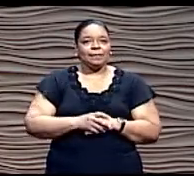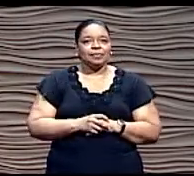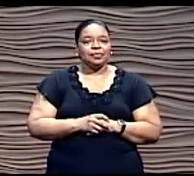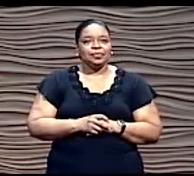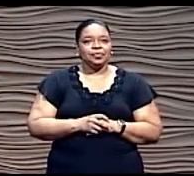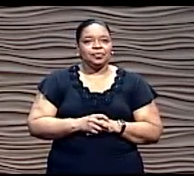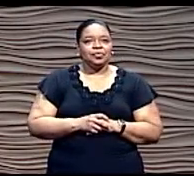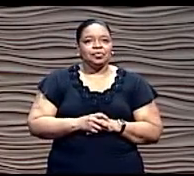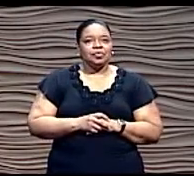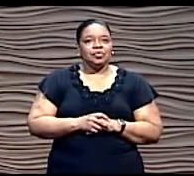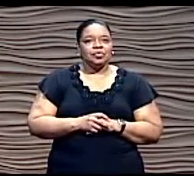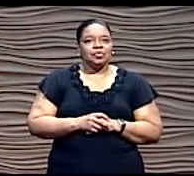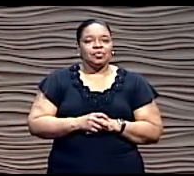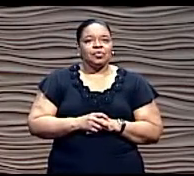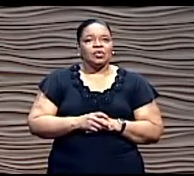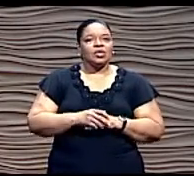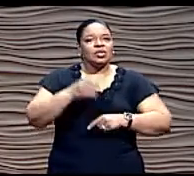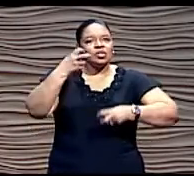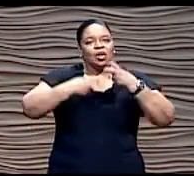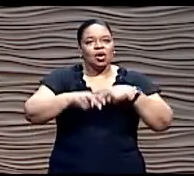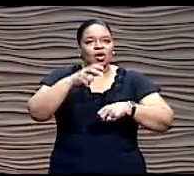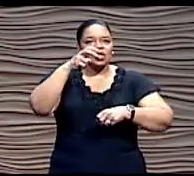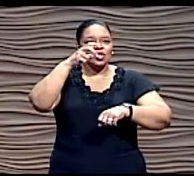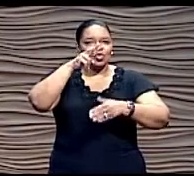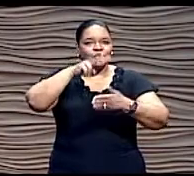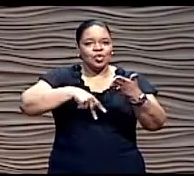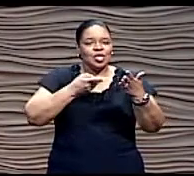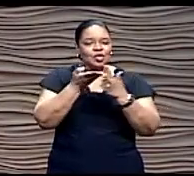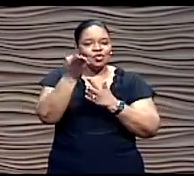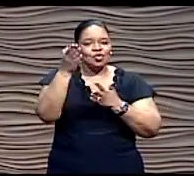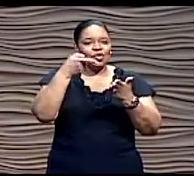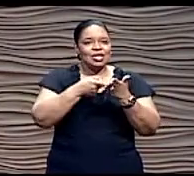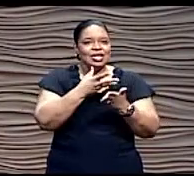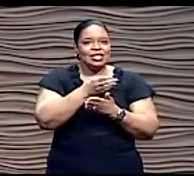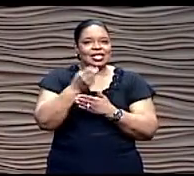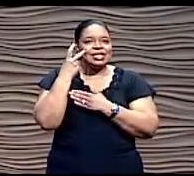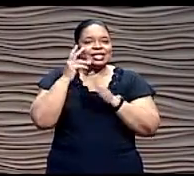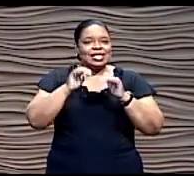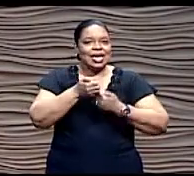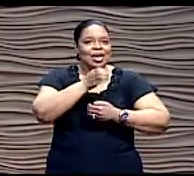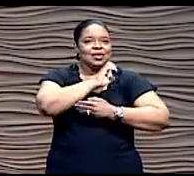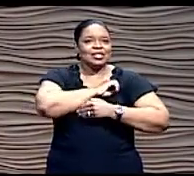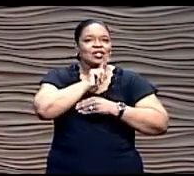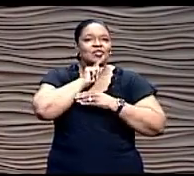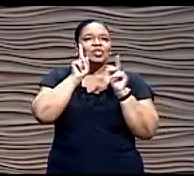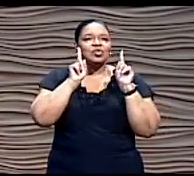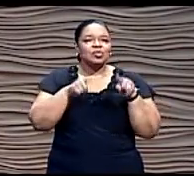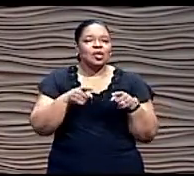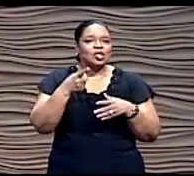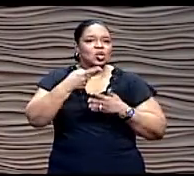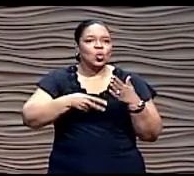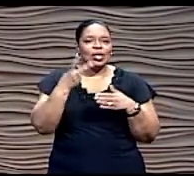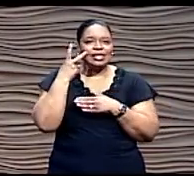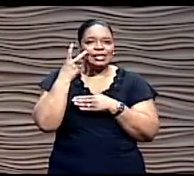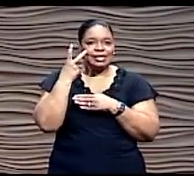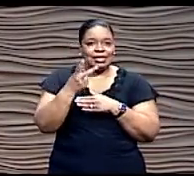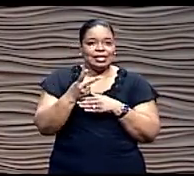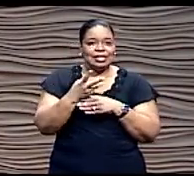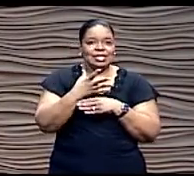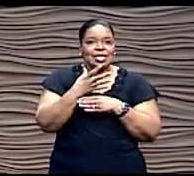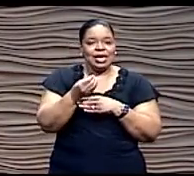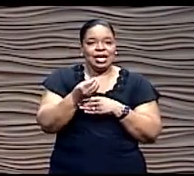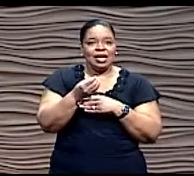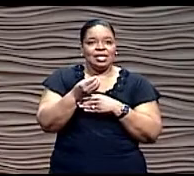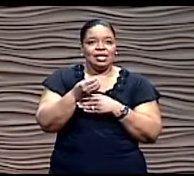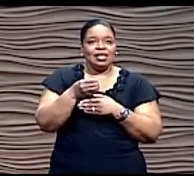But it's hard for me to read Ezekiel and get to this and see how he responds to what he sees. He